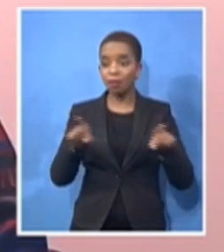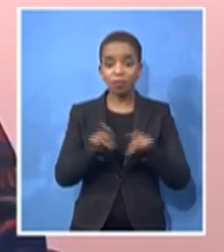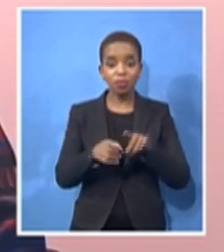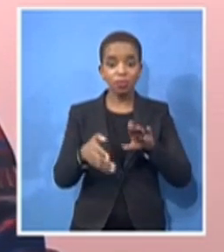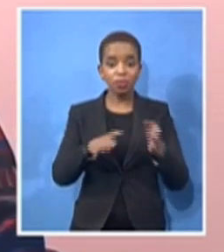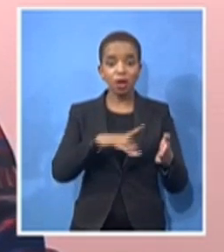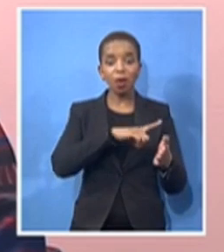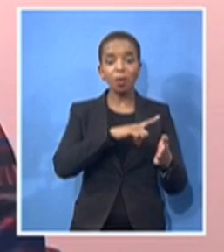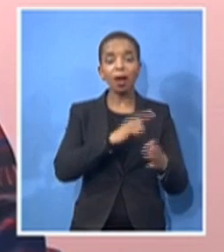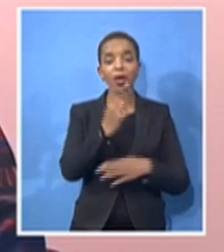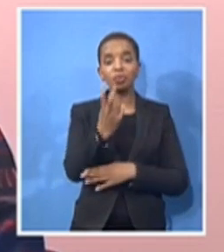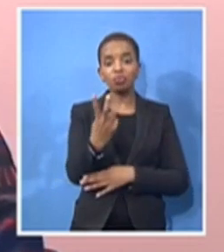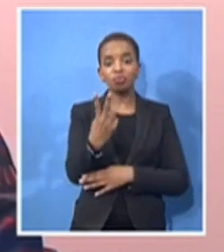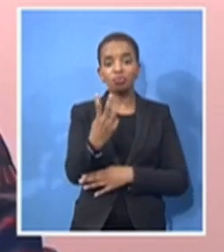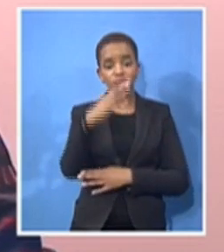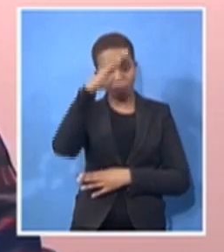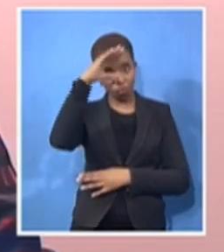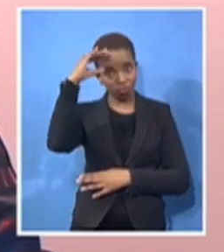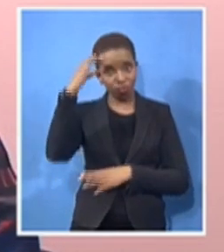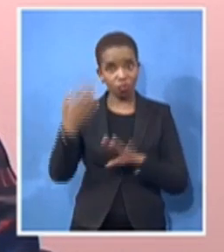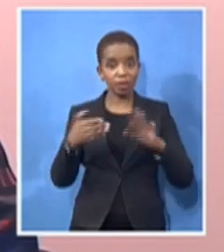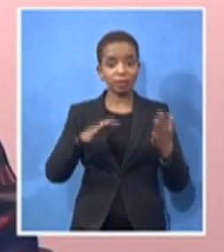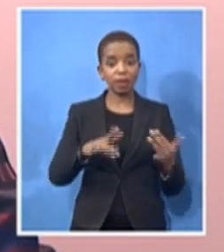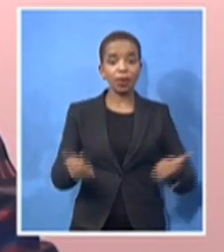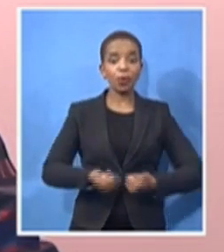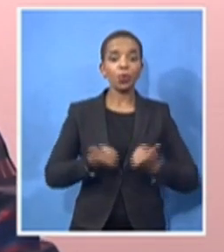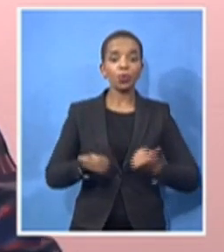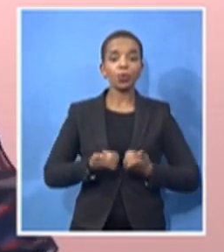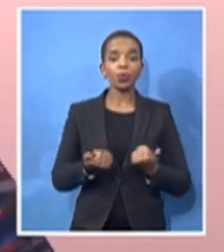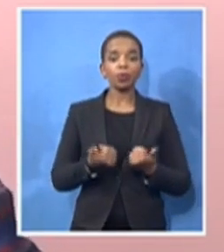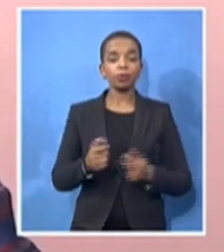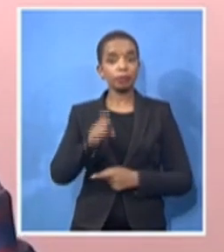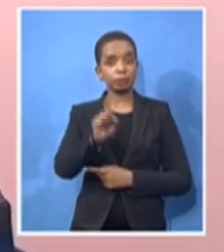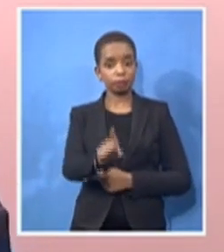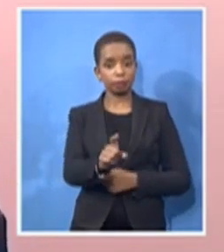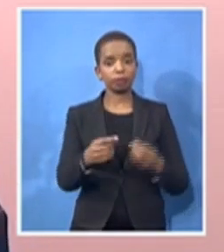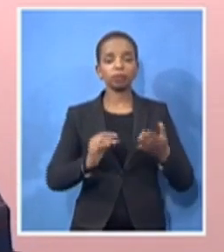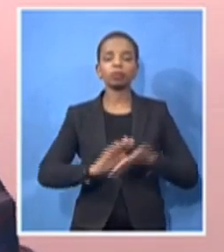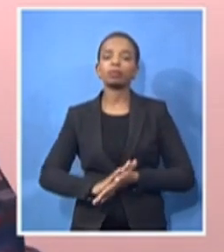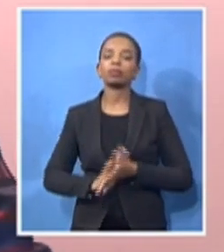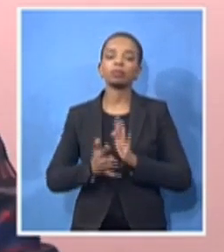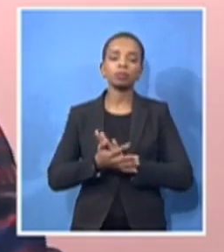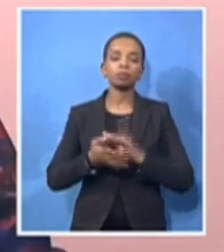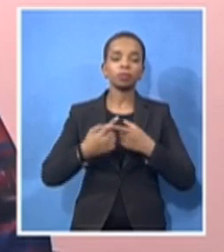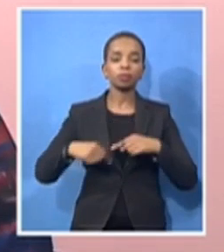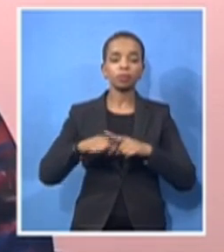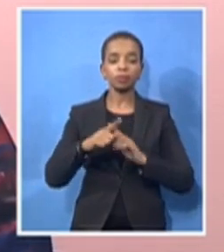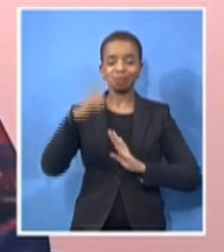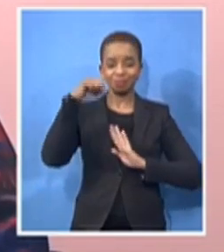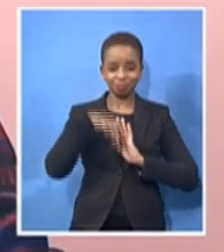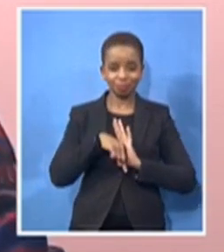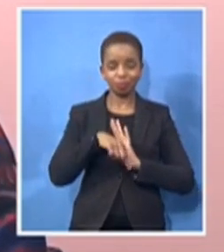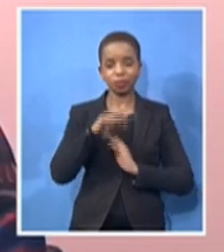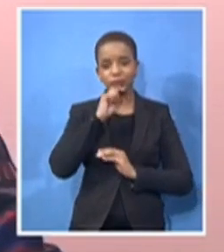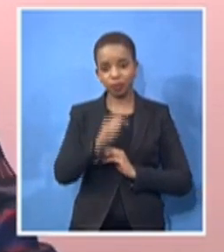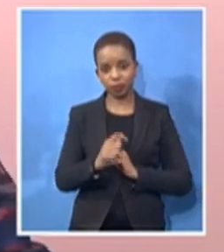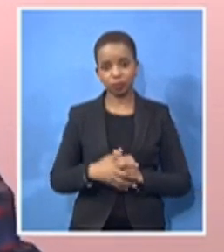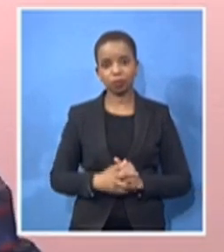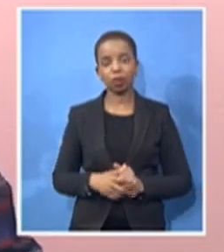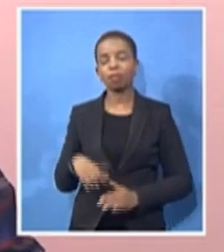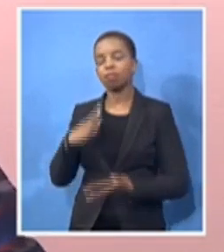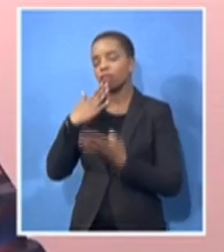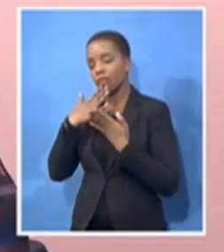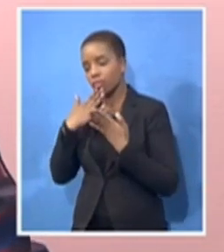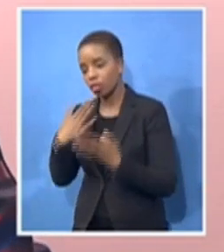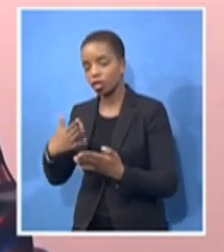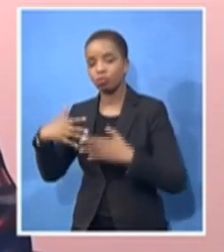that affects us deeply. Thank you so much for the work you have been doing. Thank you so much